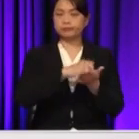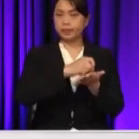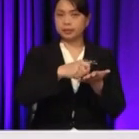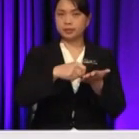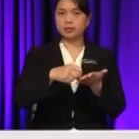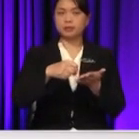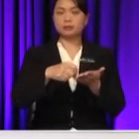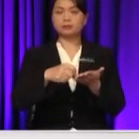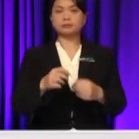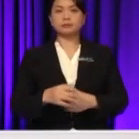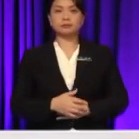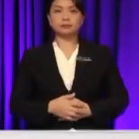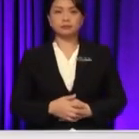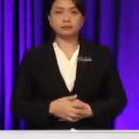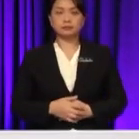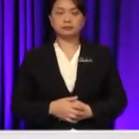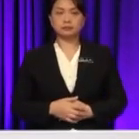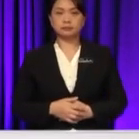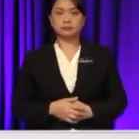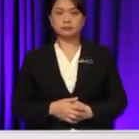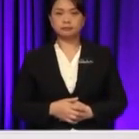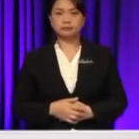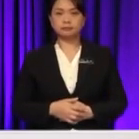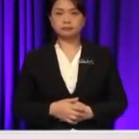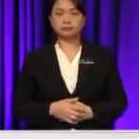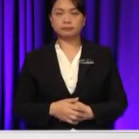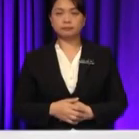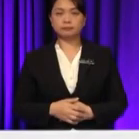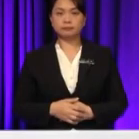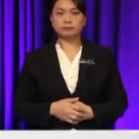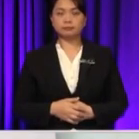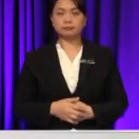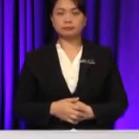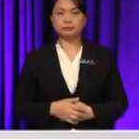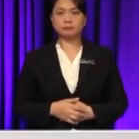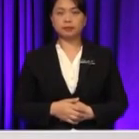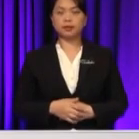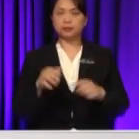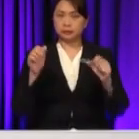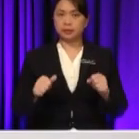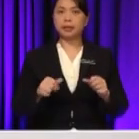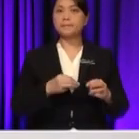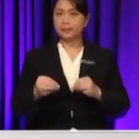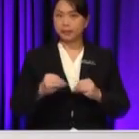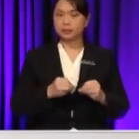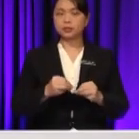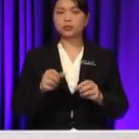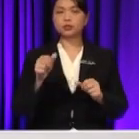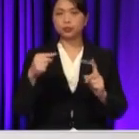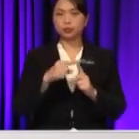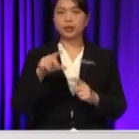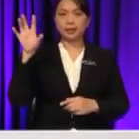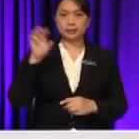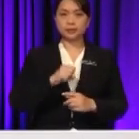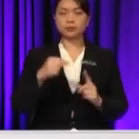short, it's still a piece of writing, and that is their end product. So basically, they managed to achieve the lesson objective for today, which is